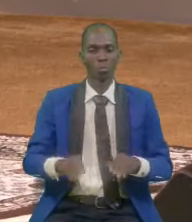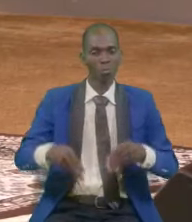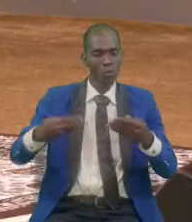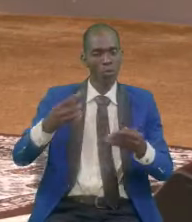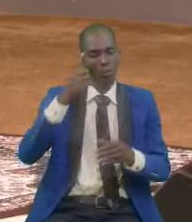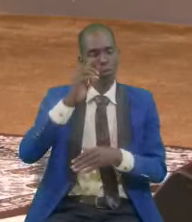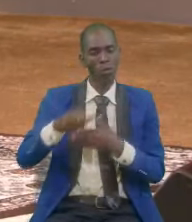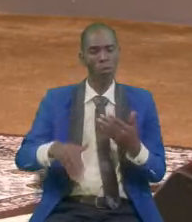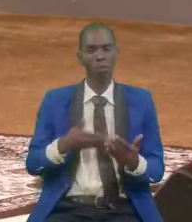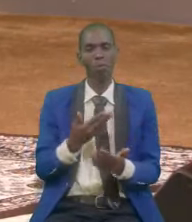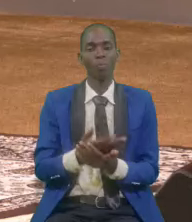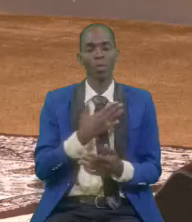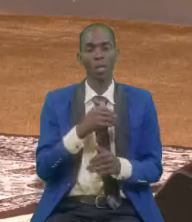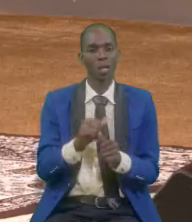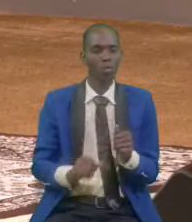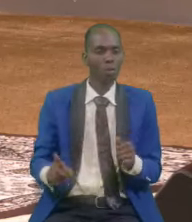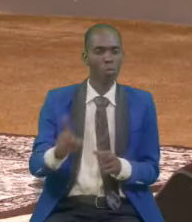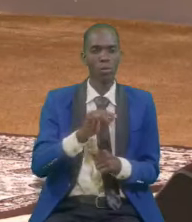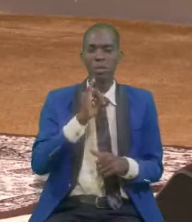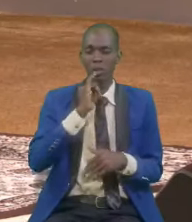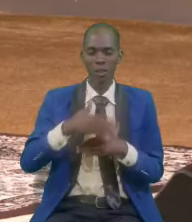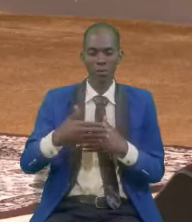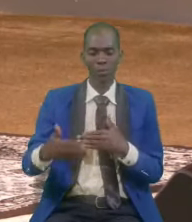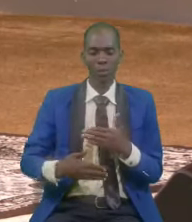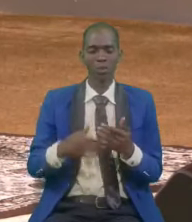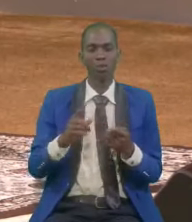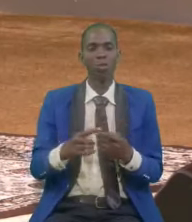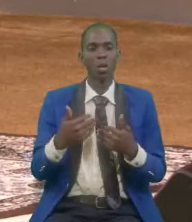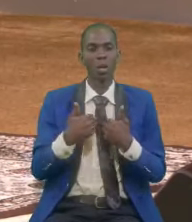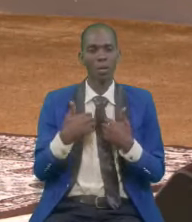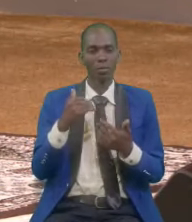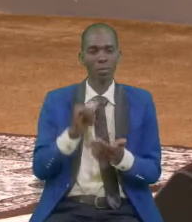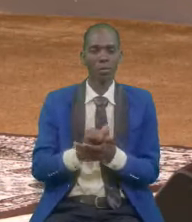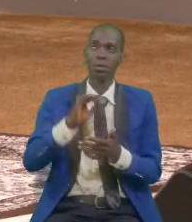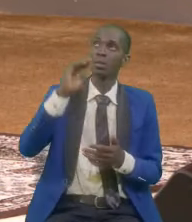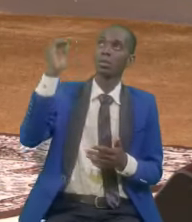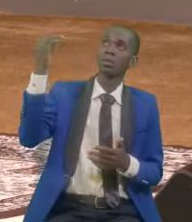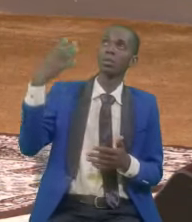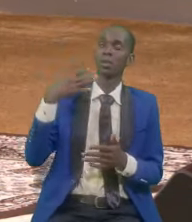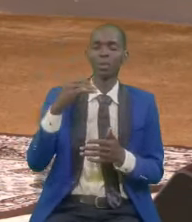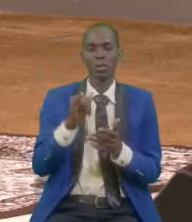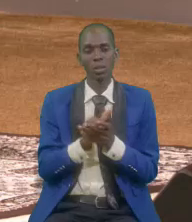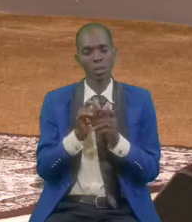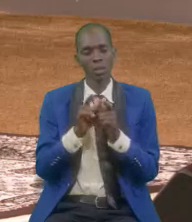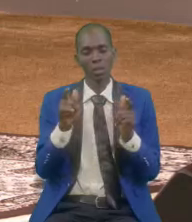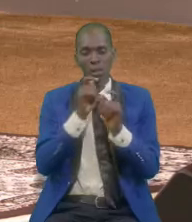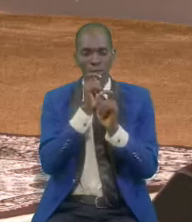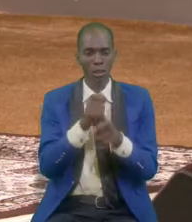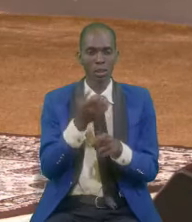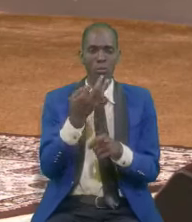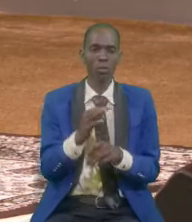for all. And everyone is invited to have that grace gift of salvation.